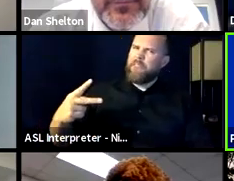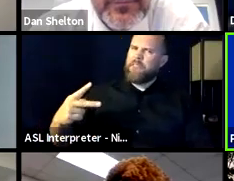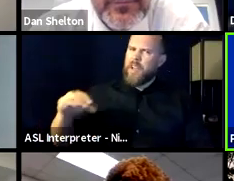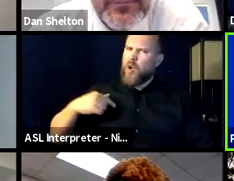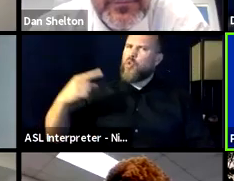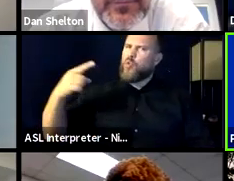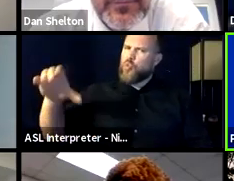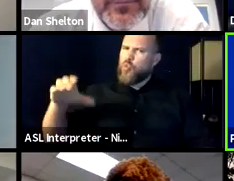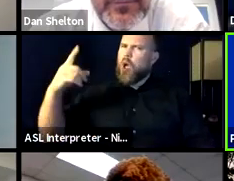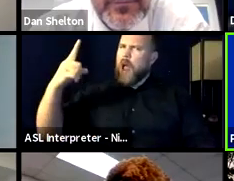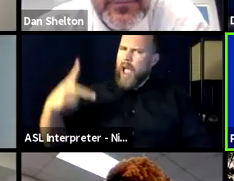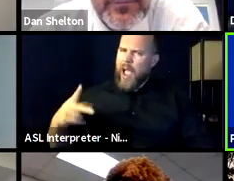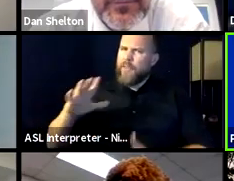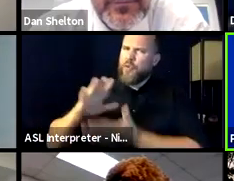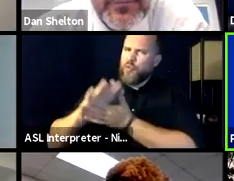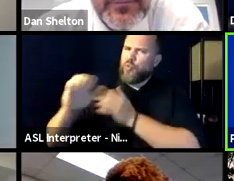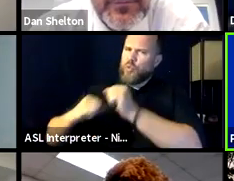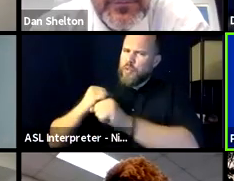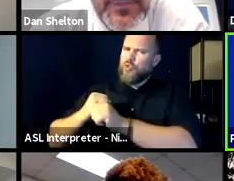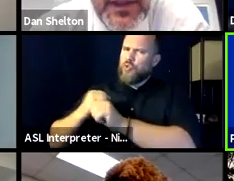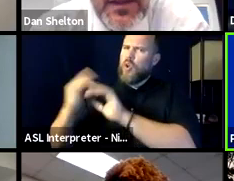vaccine and how well that's going to work.